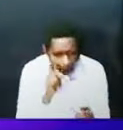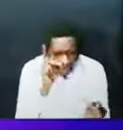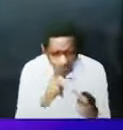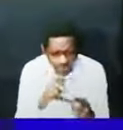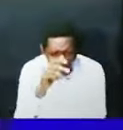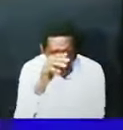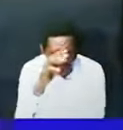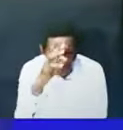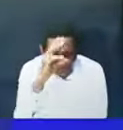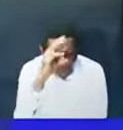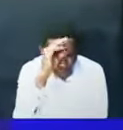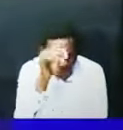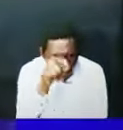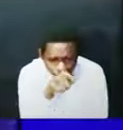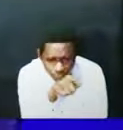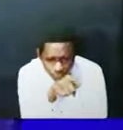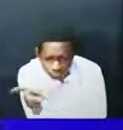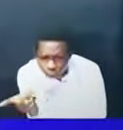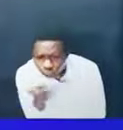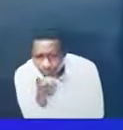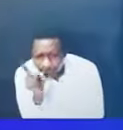say nya papa ao fata.